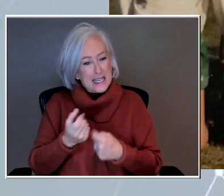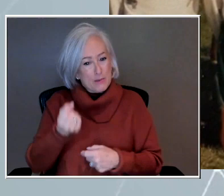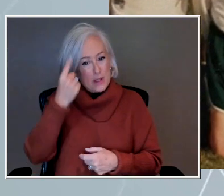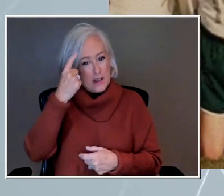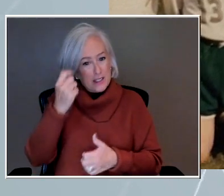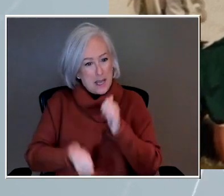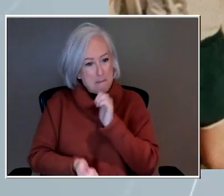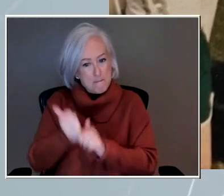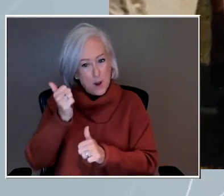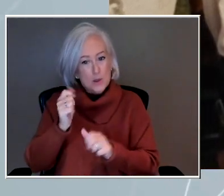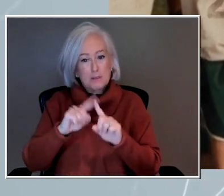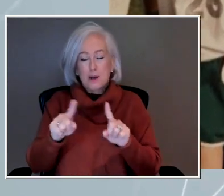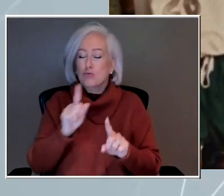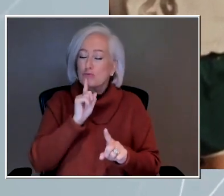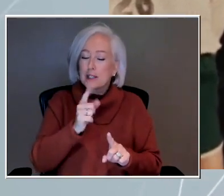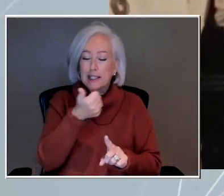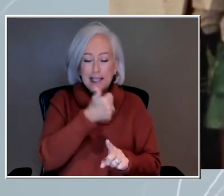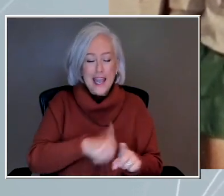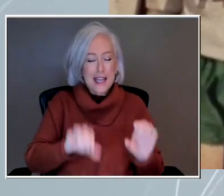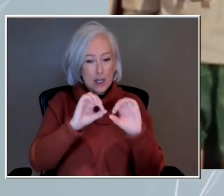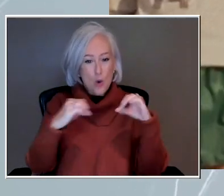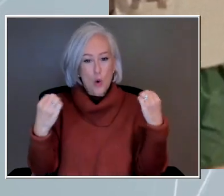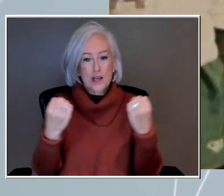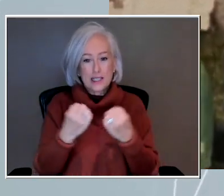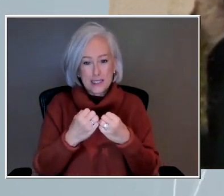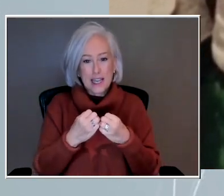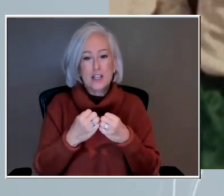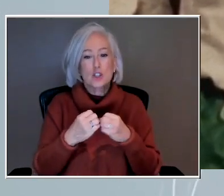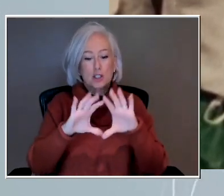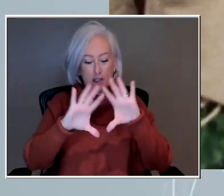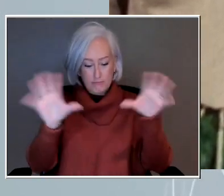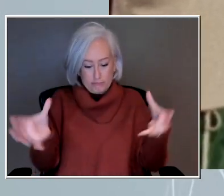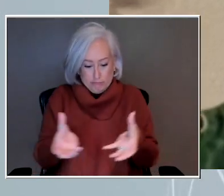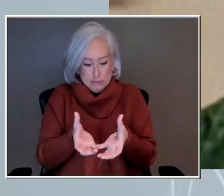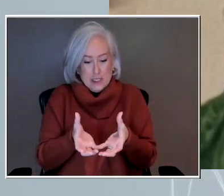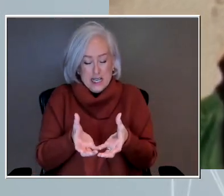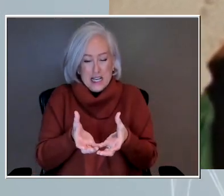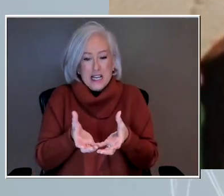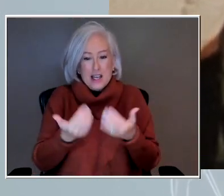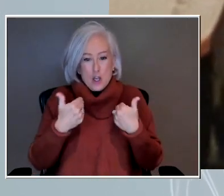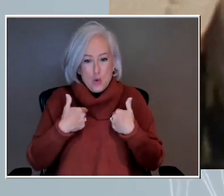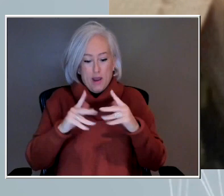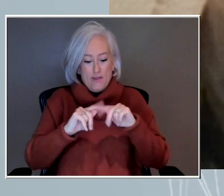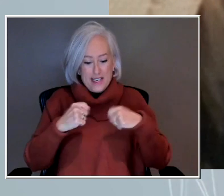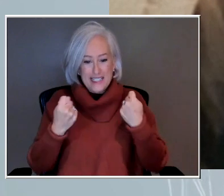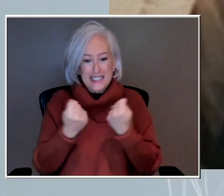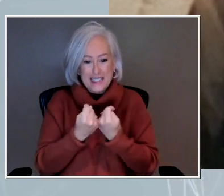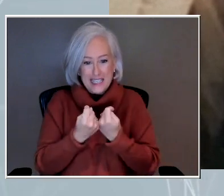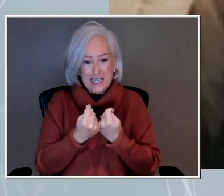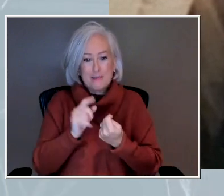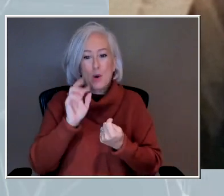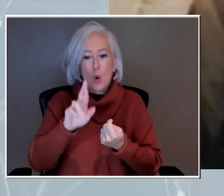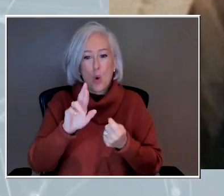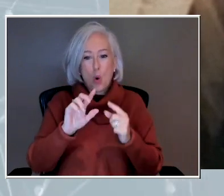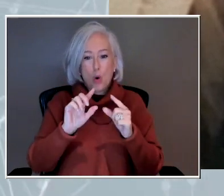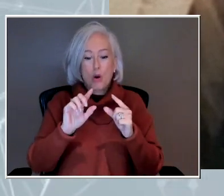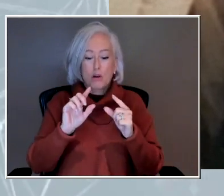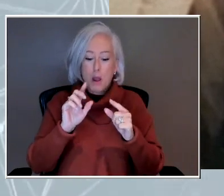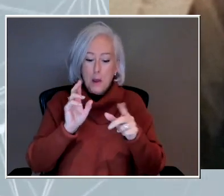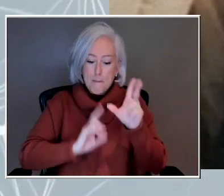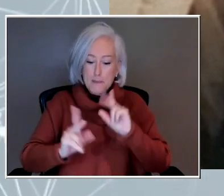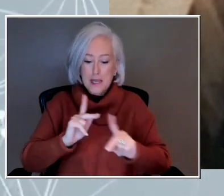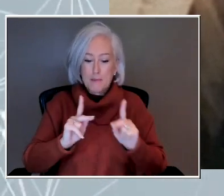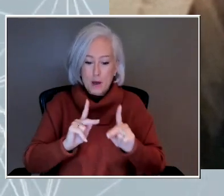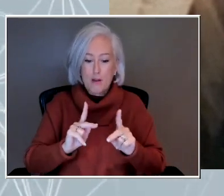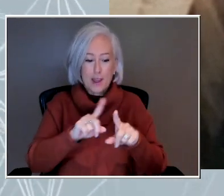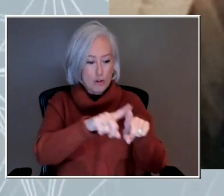any organization that you can get in and have a team or a group of people that you count on and others count on you, whatever that